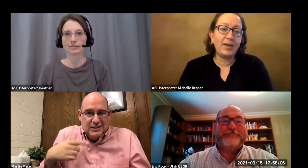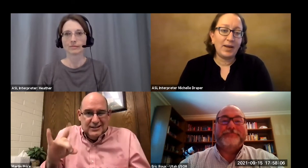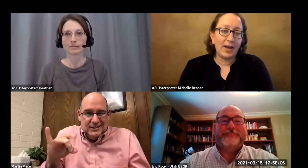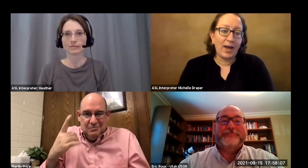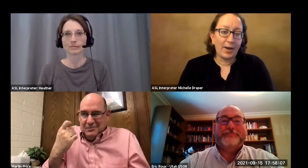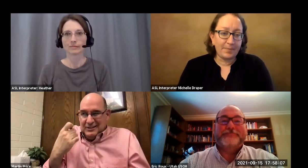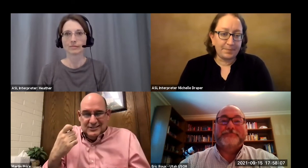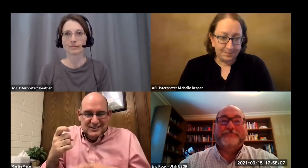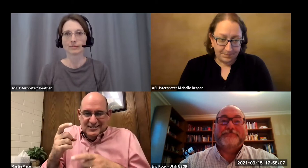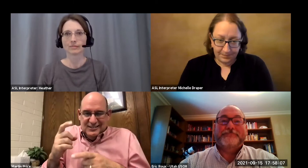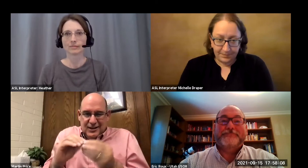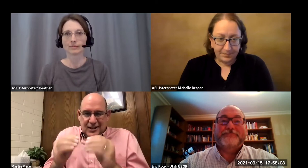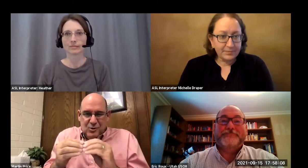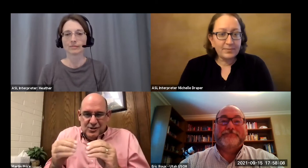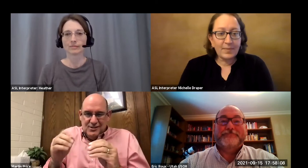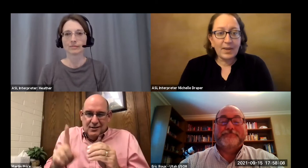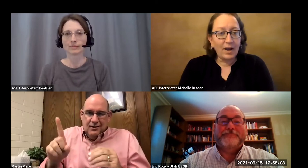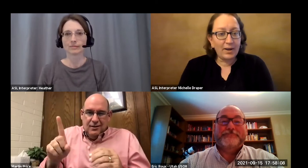safe.